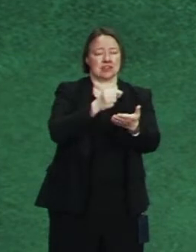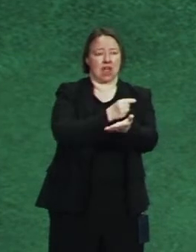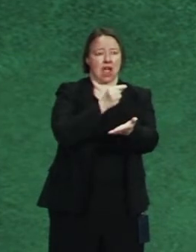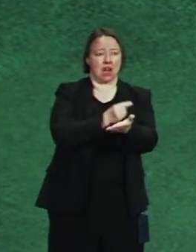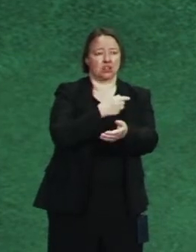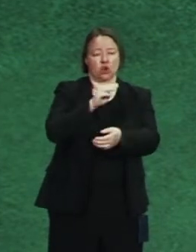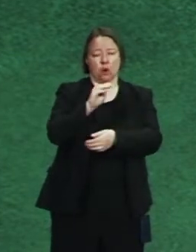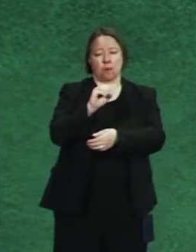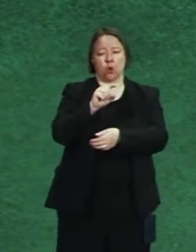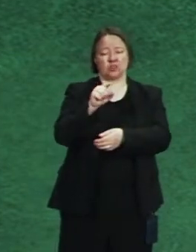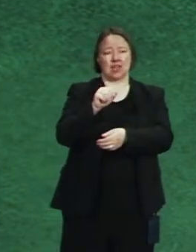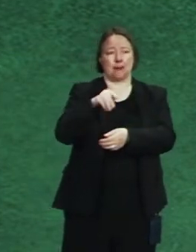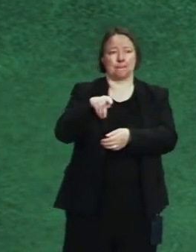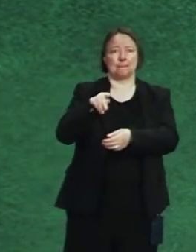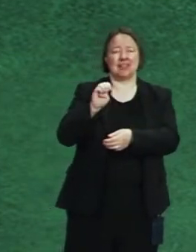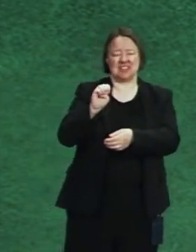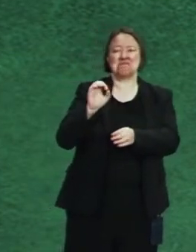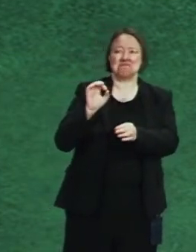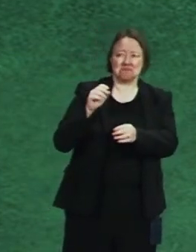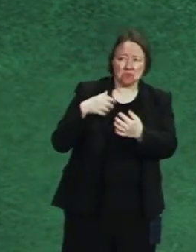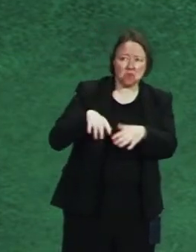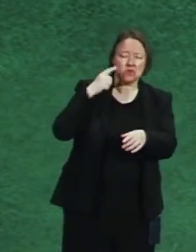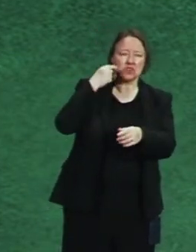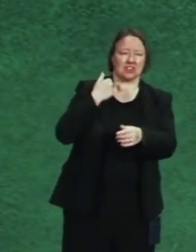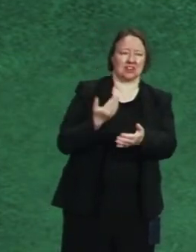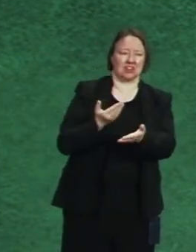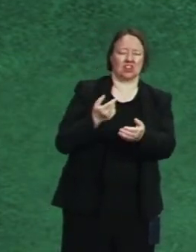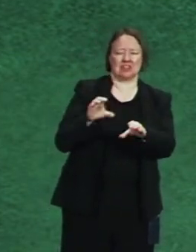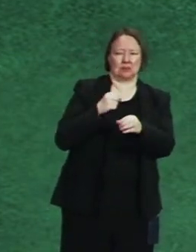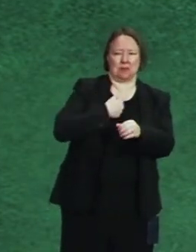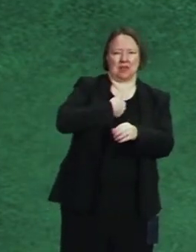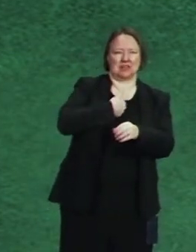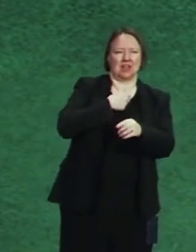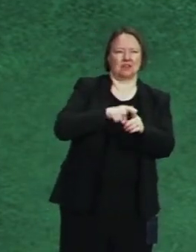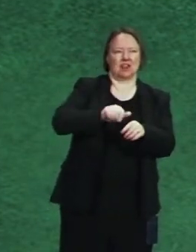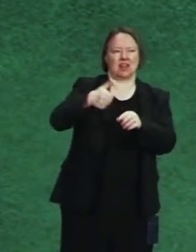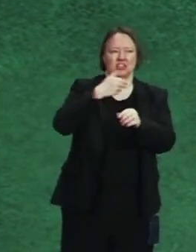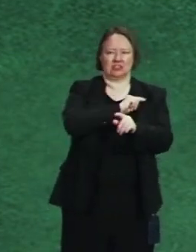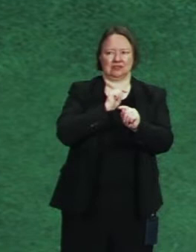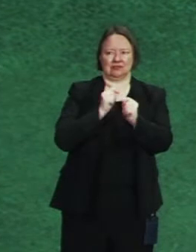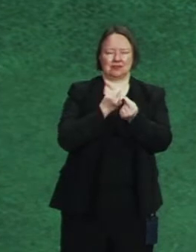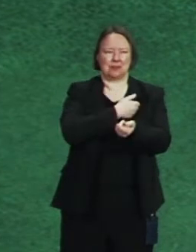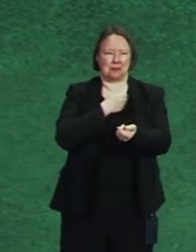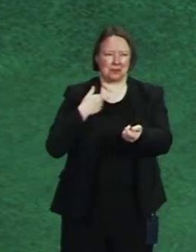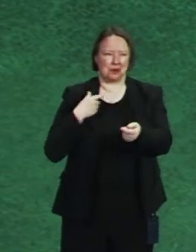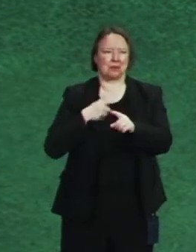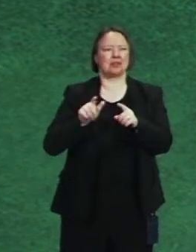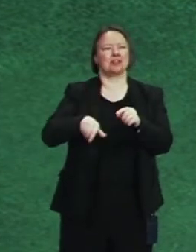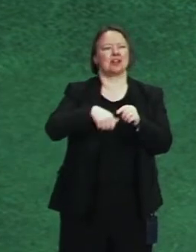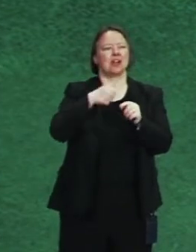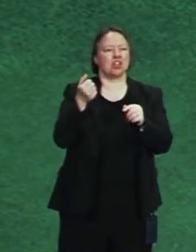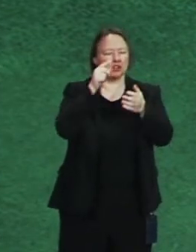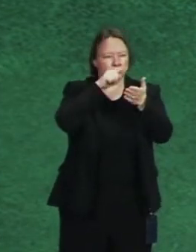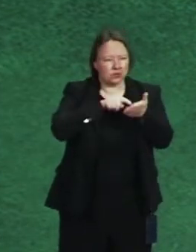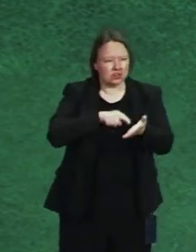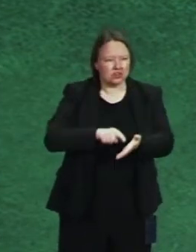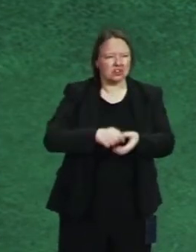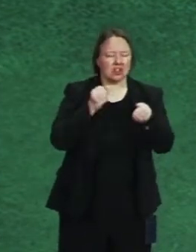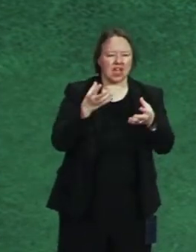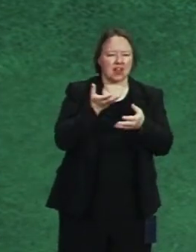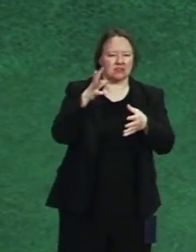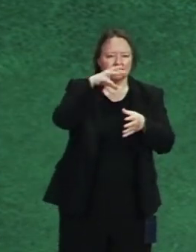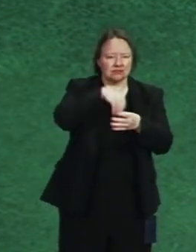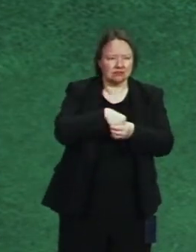of the grounds work here is being done by myself and Nanayao, but the contribution in terms of research and a lot of engagements